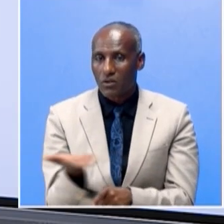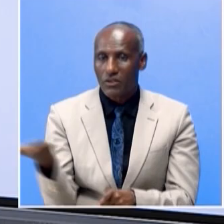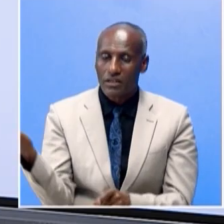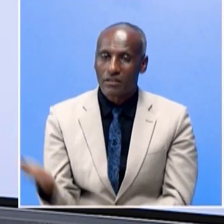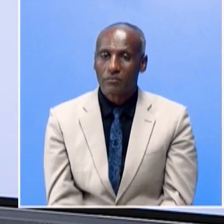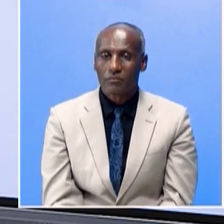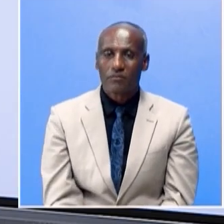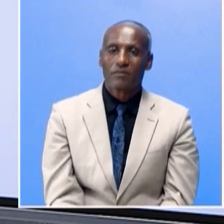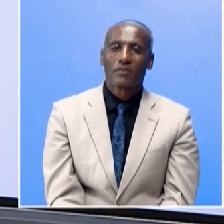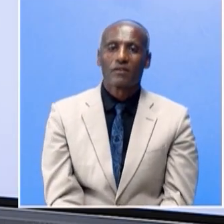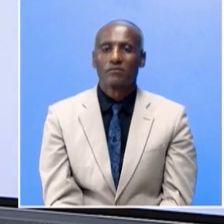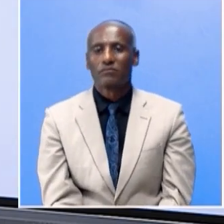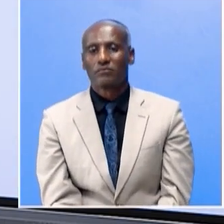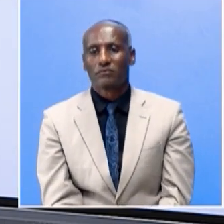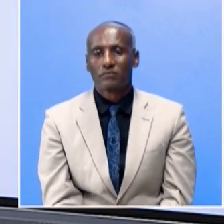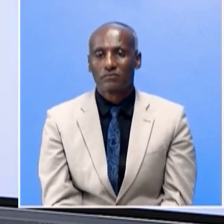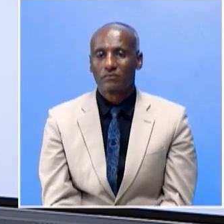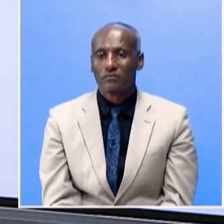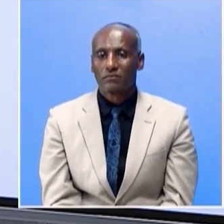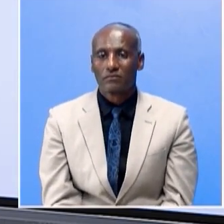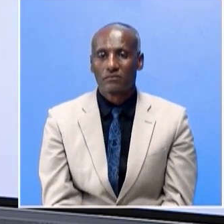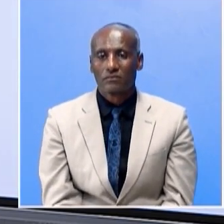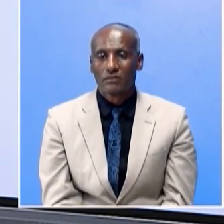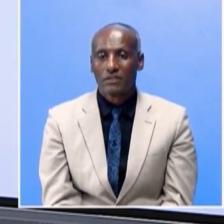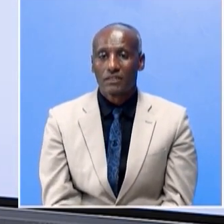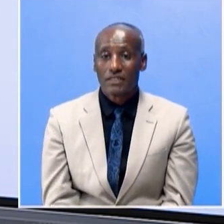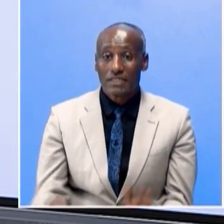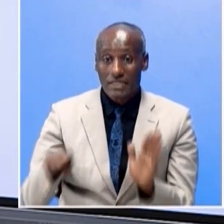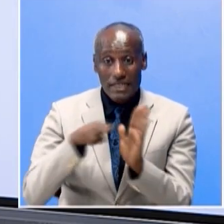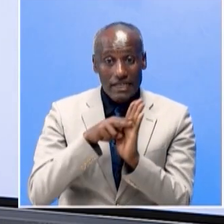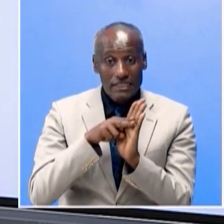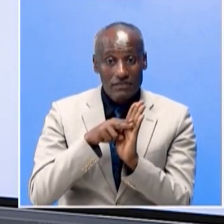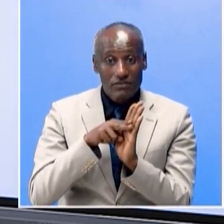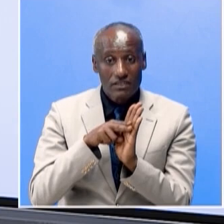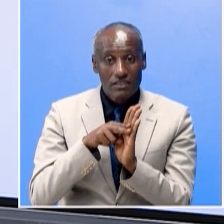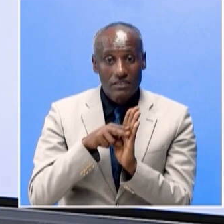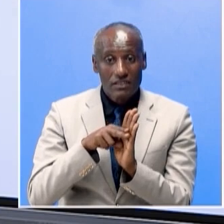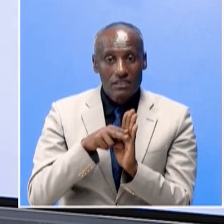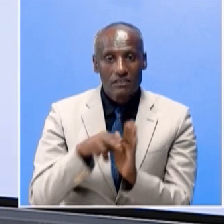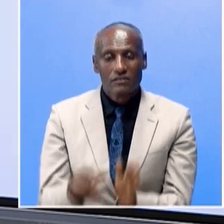We couldn't go there. Here is negative marker in past, okay?